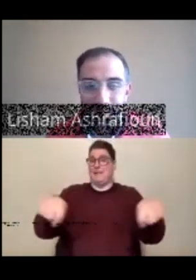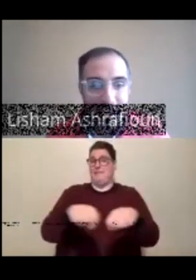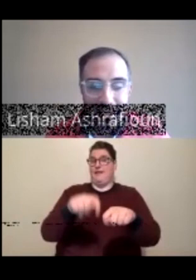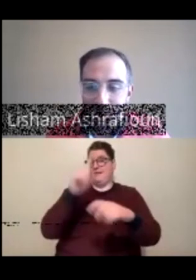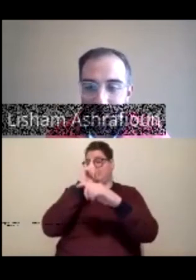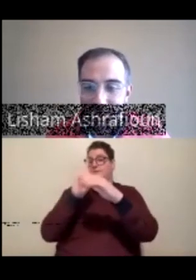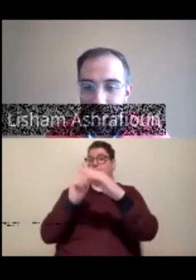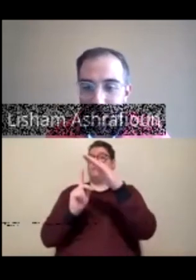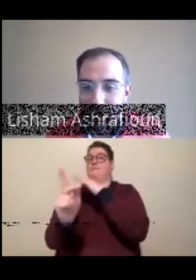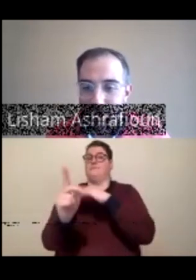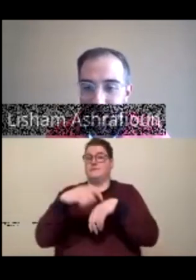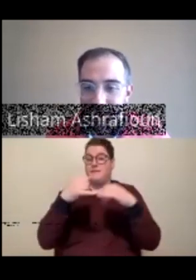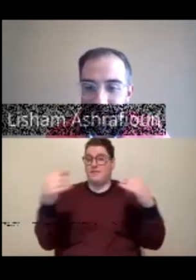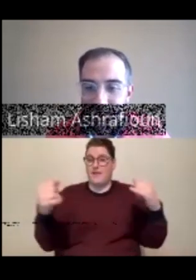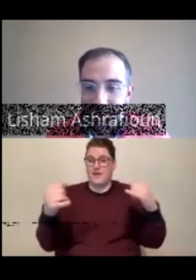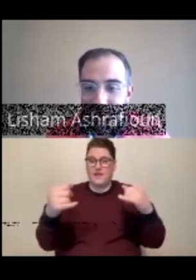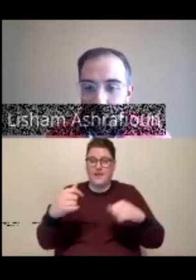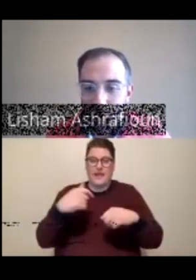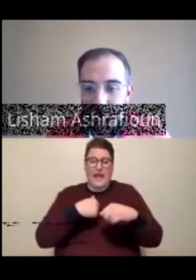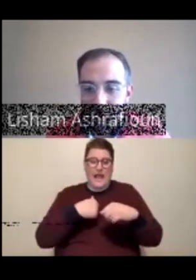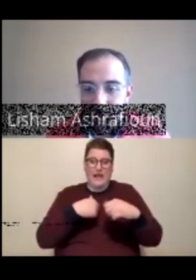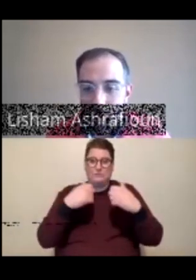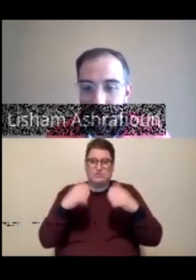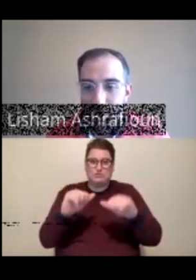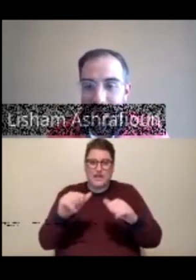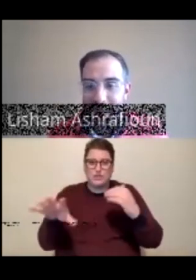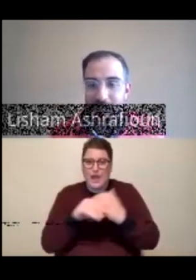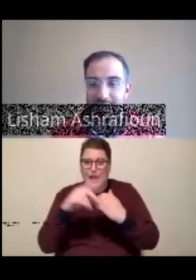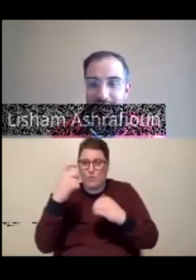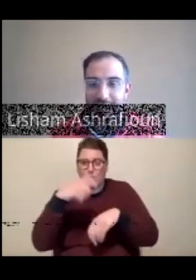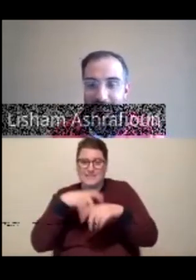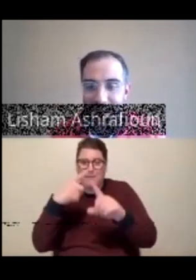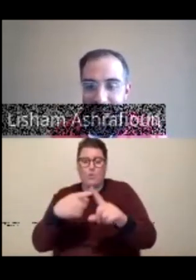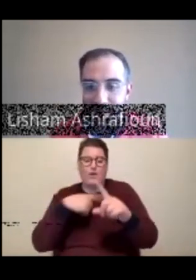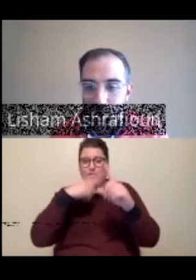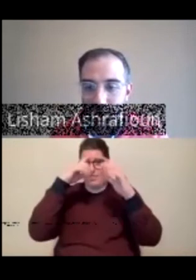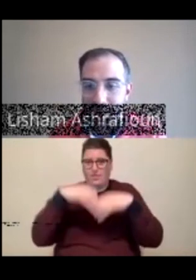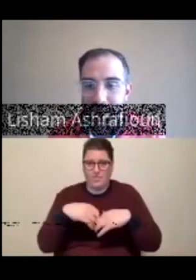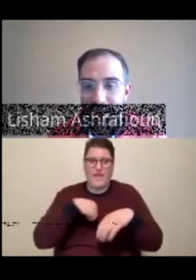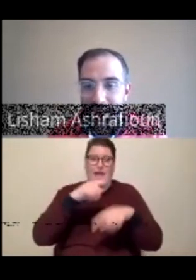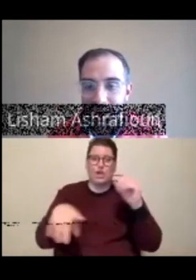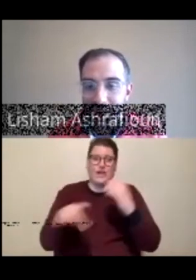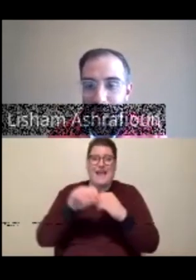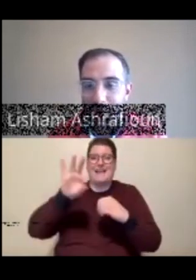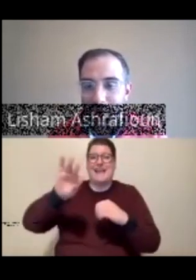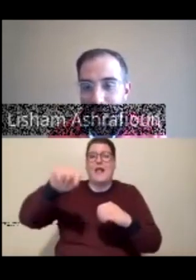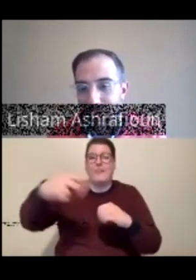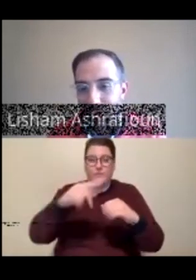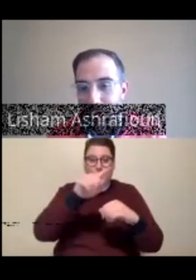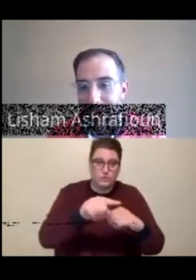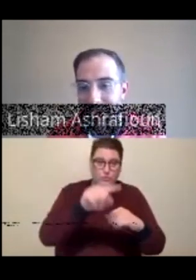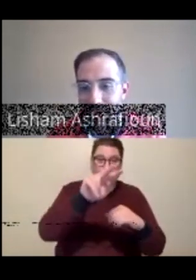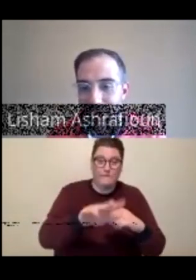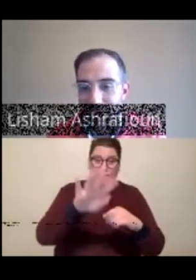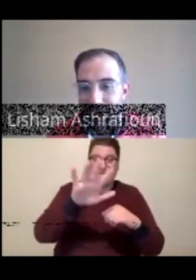timeline, and my head almost exploded just trying to add one other time point. So I didn't get a chance to add a 9th time point. That